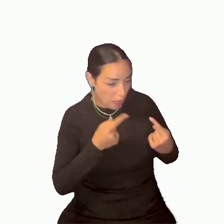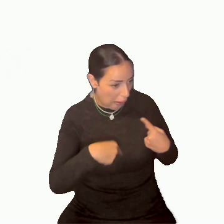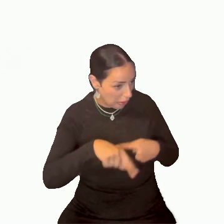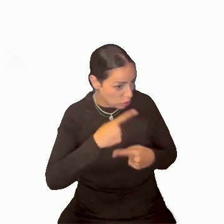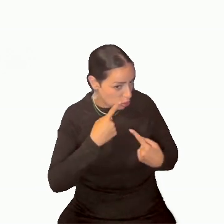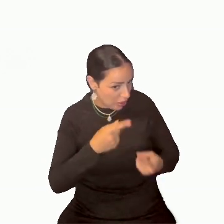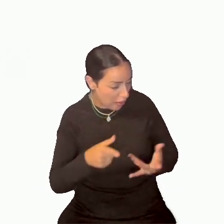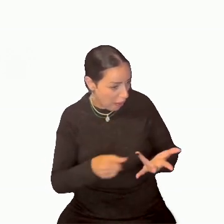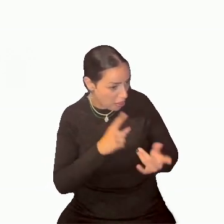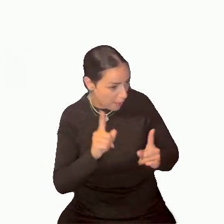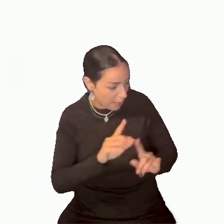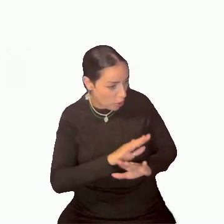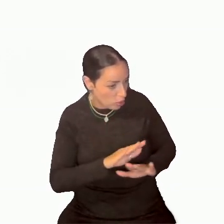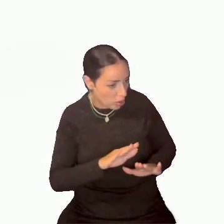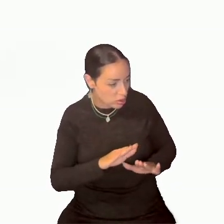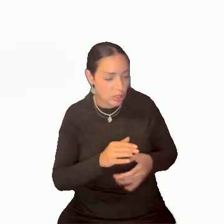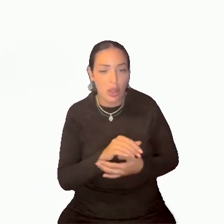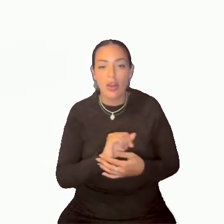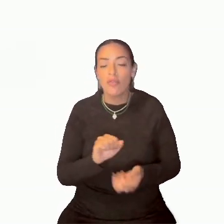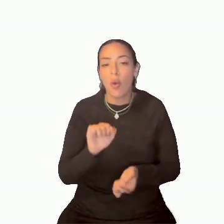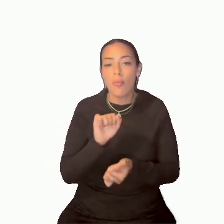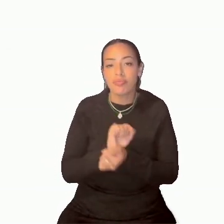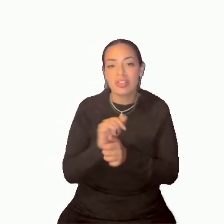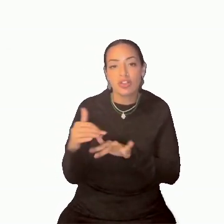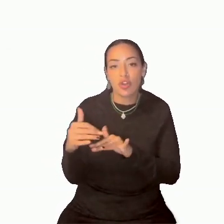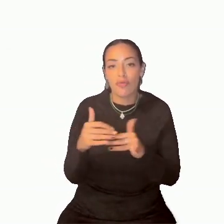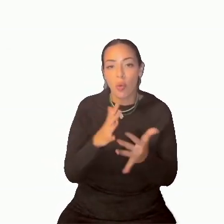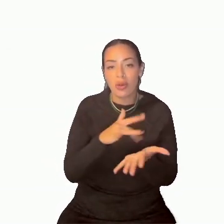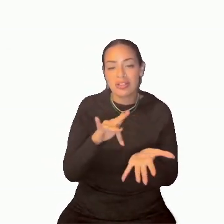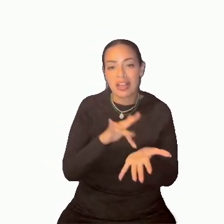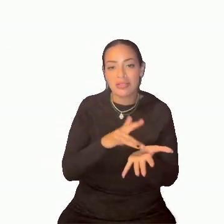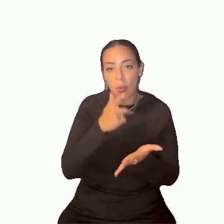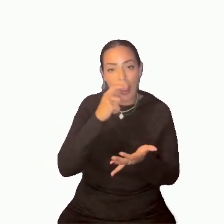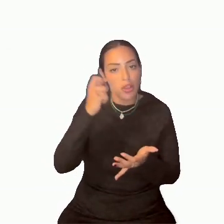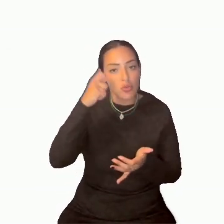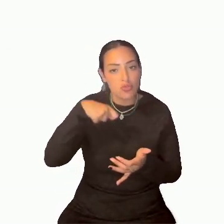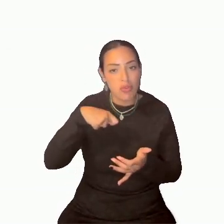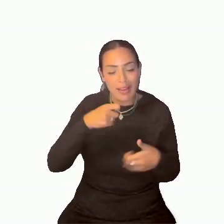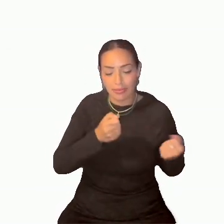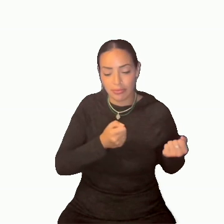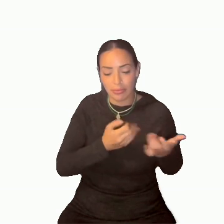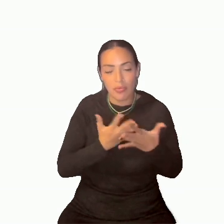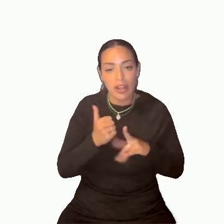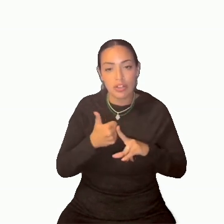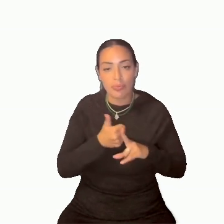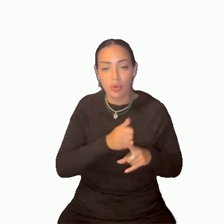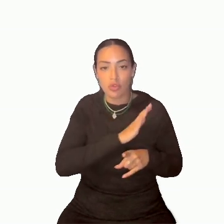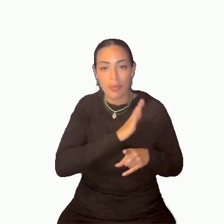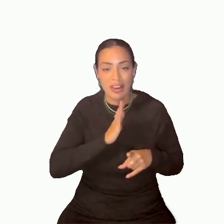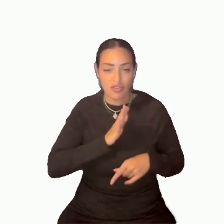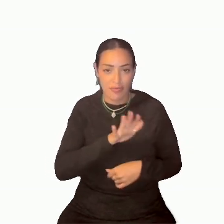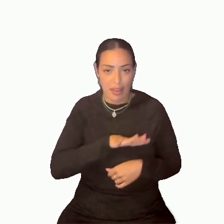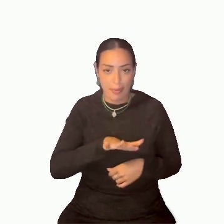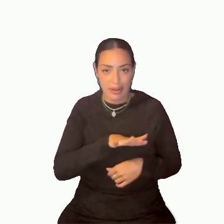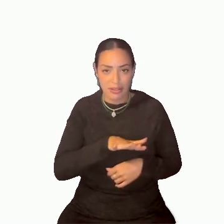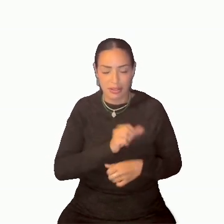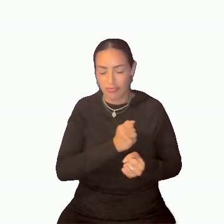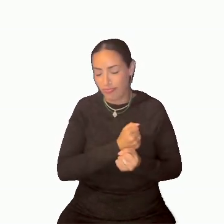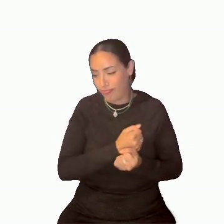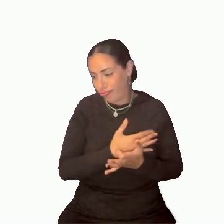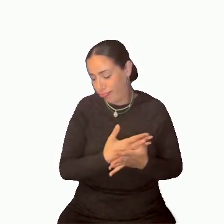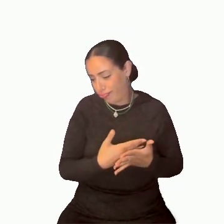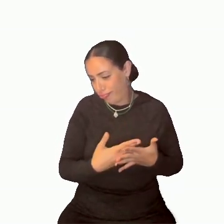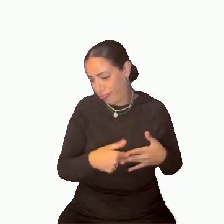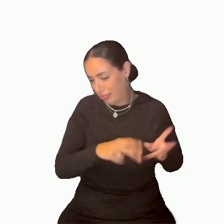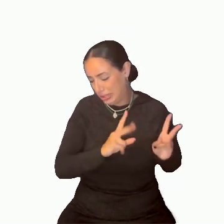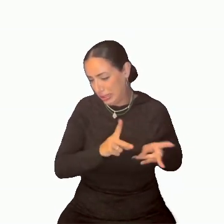informed. For the prisoner of war centre in Ukraine, which provides information and support to military families, the unprecedented number of